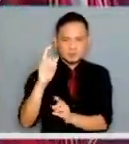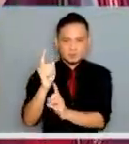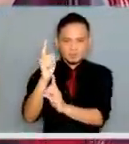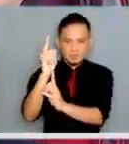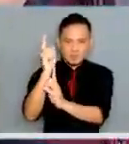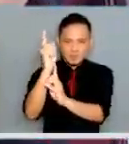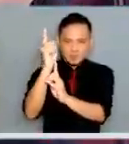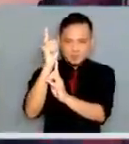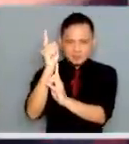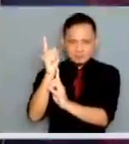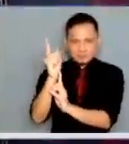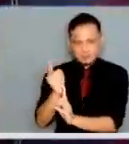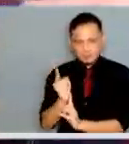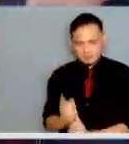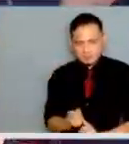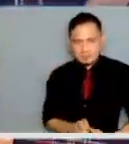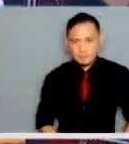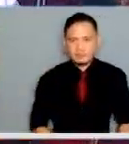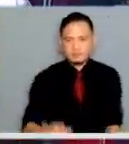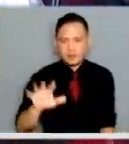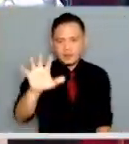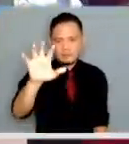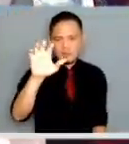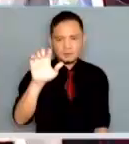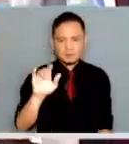500 minutes,